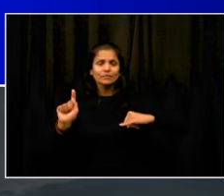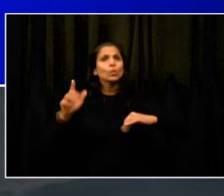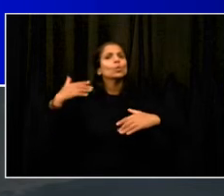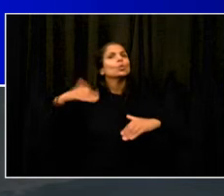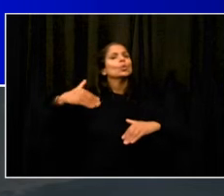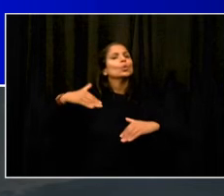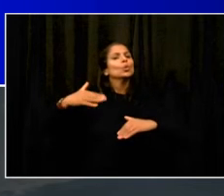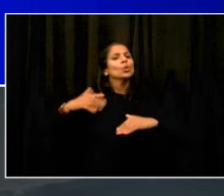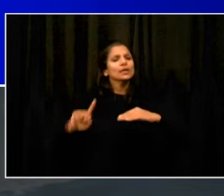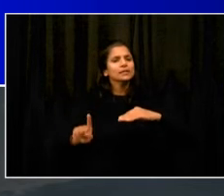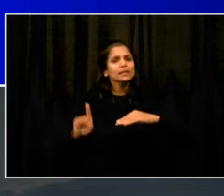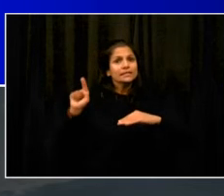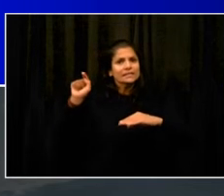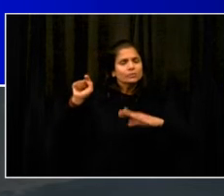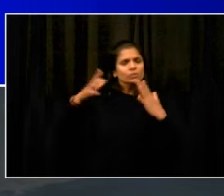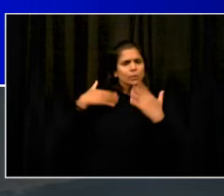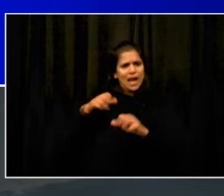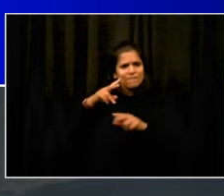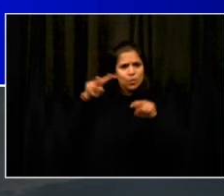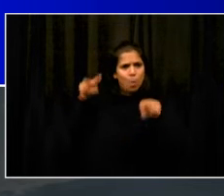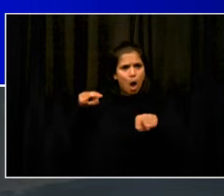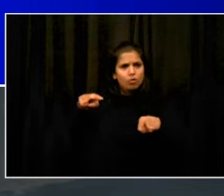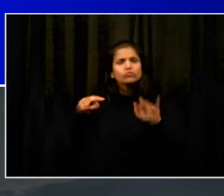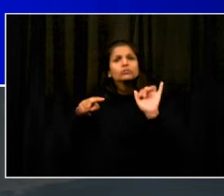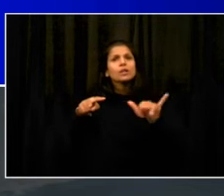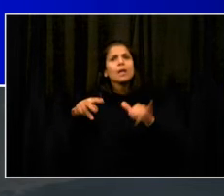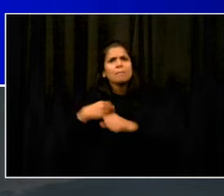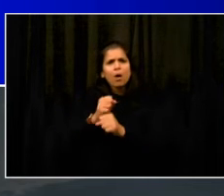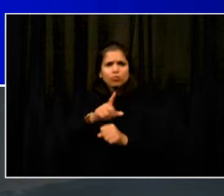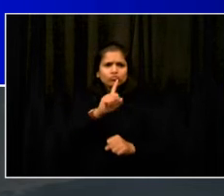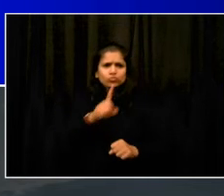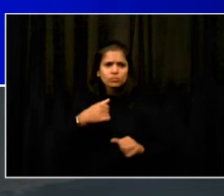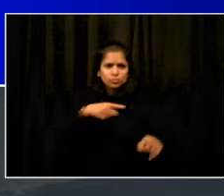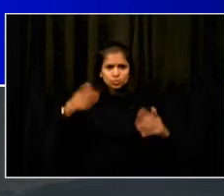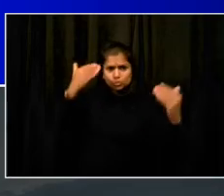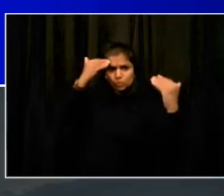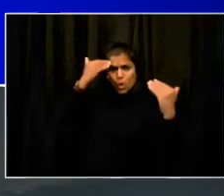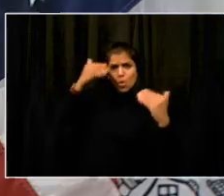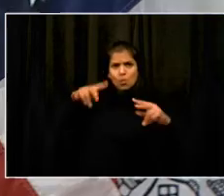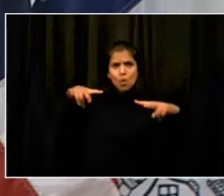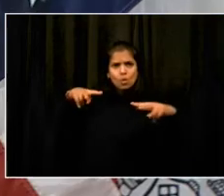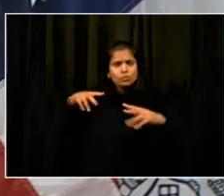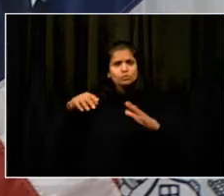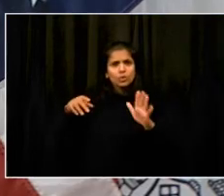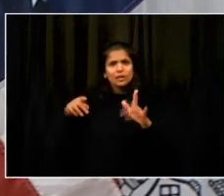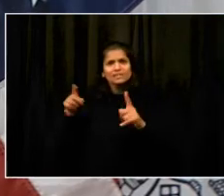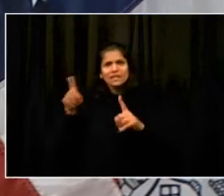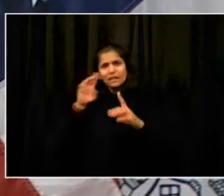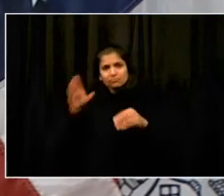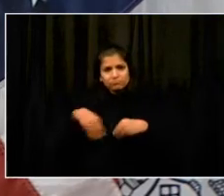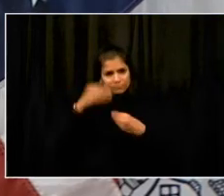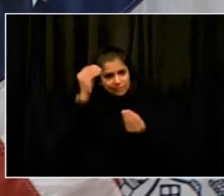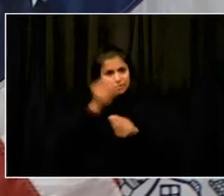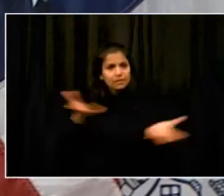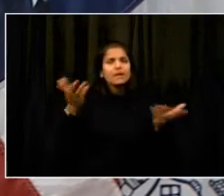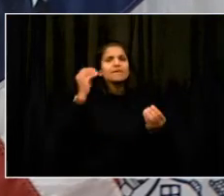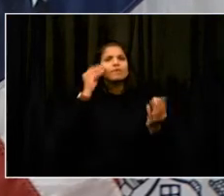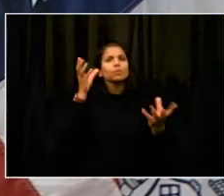it in terms of how we present information and help people understand it and make sense of it. Okay, a few words in